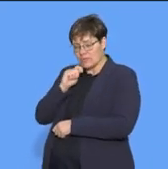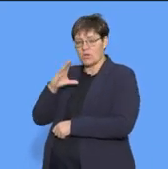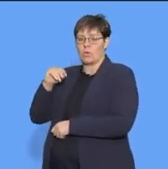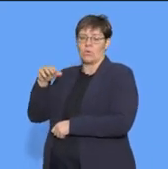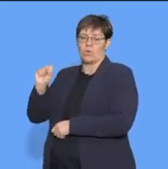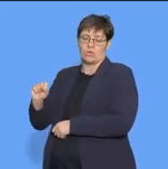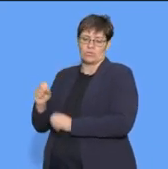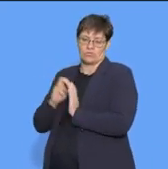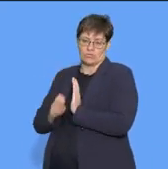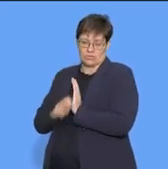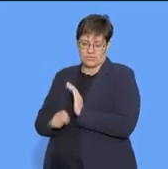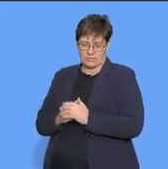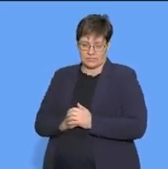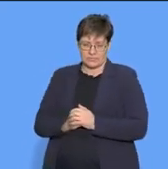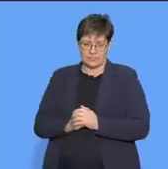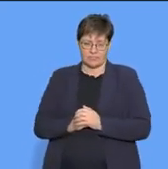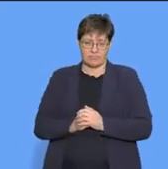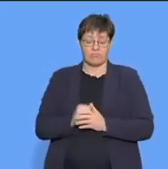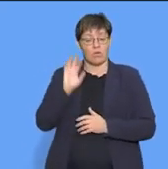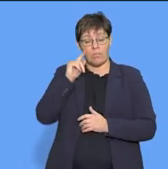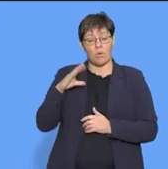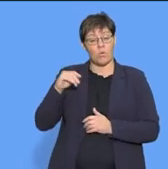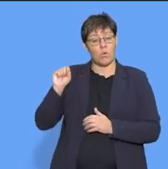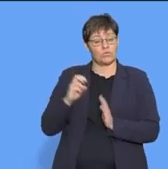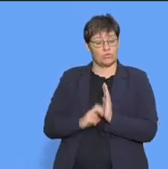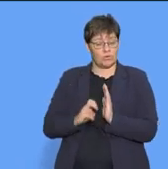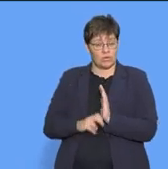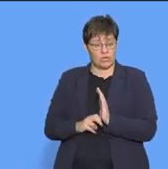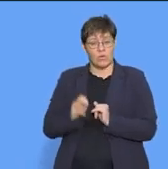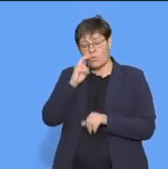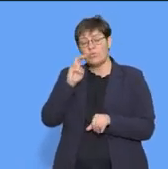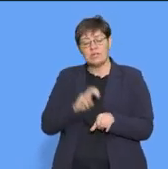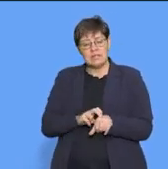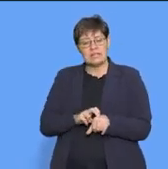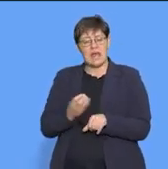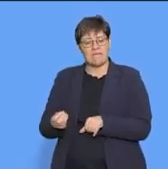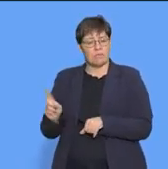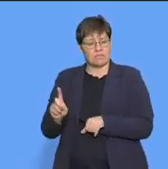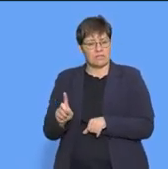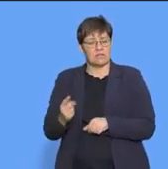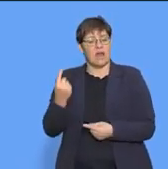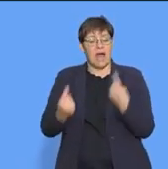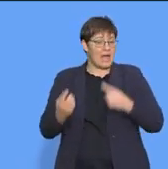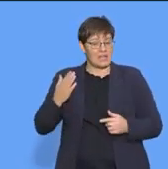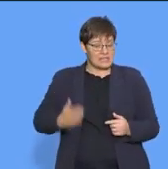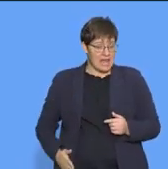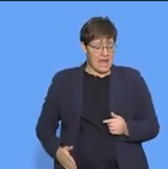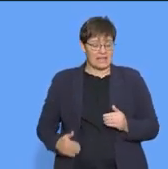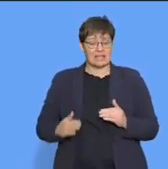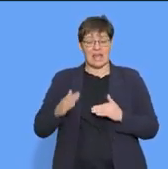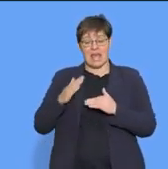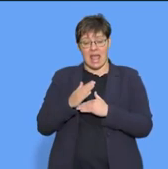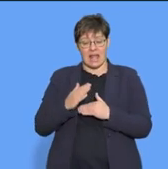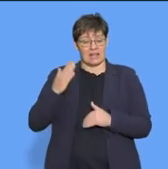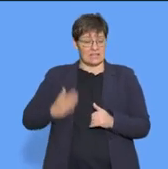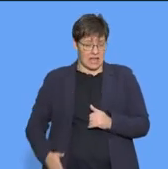got to be using the cos rule. And remember, for cos rule, you need to be having either side angle side,